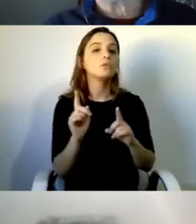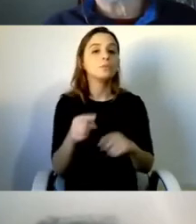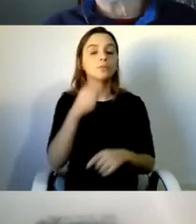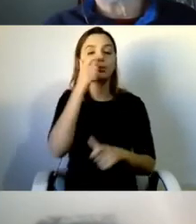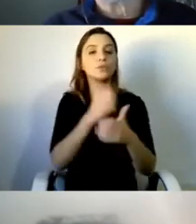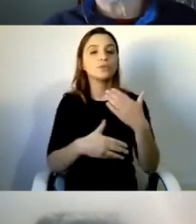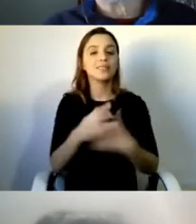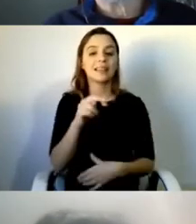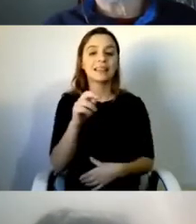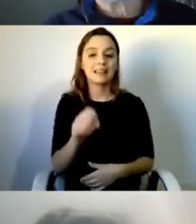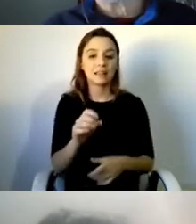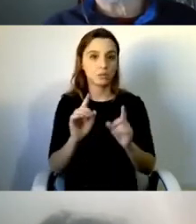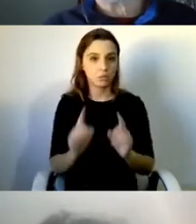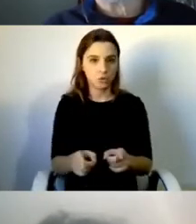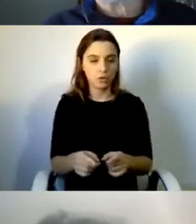Sofia